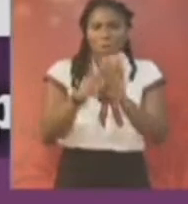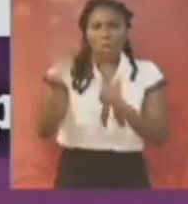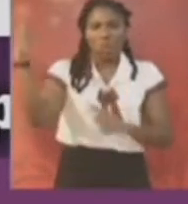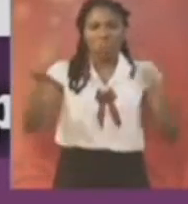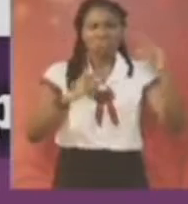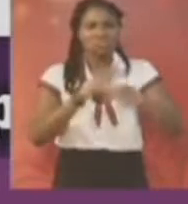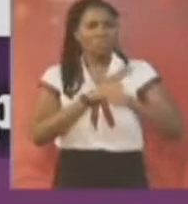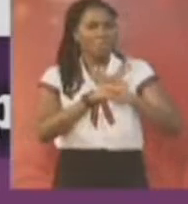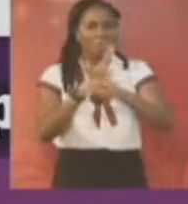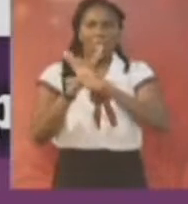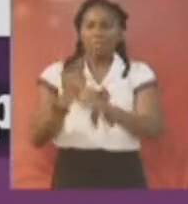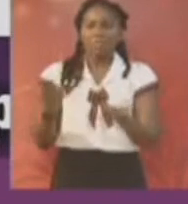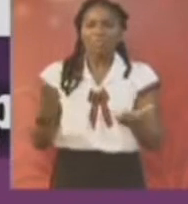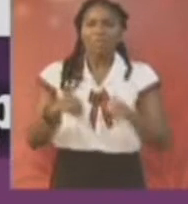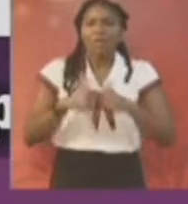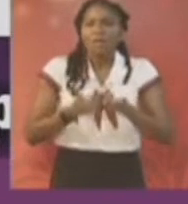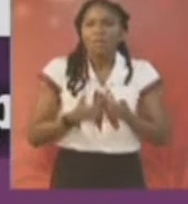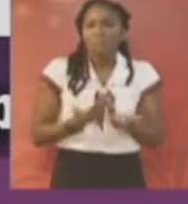here?